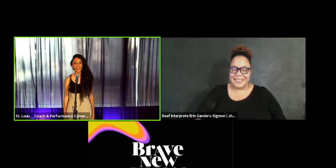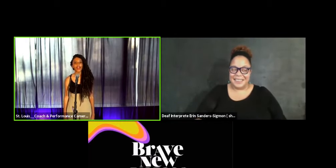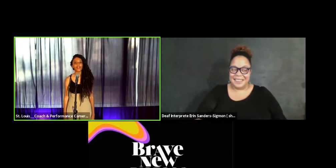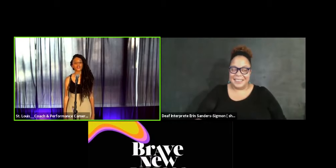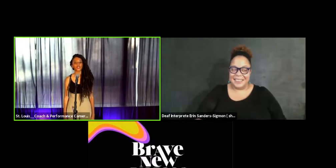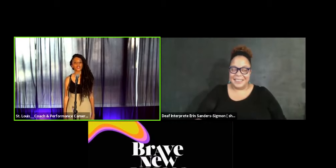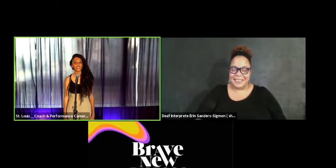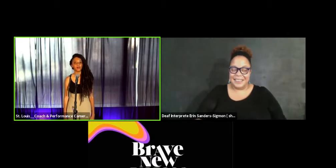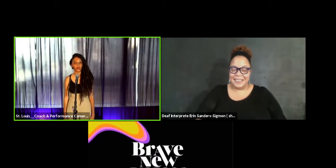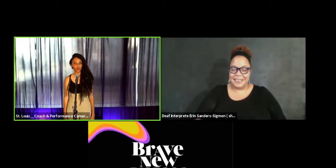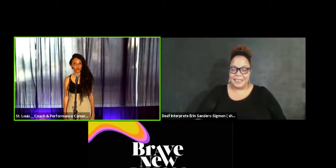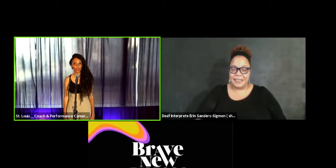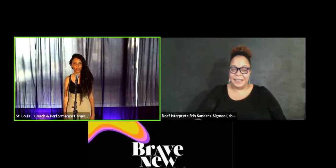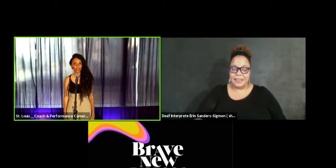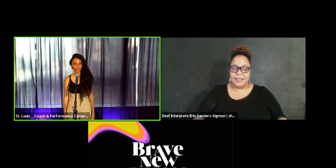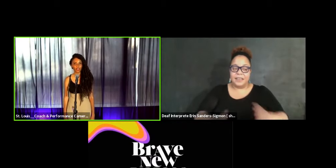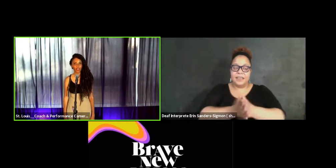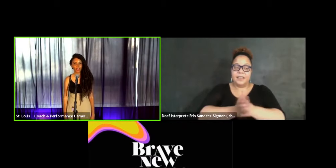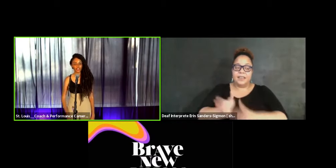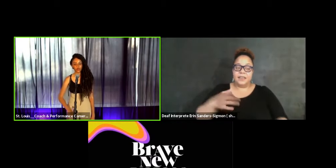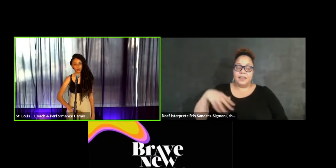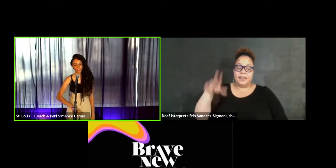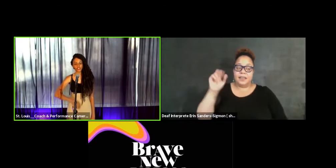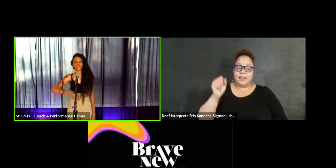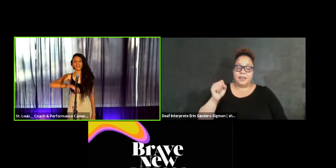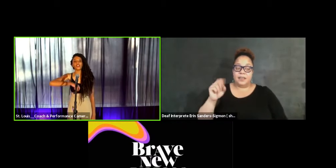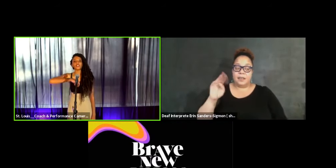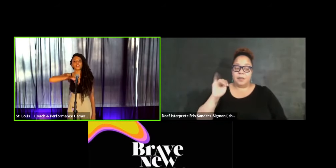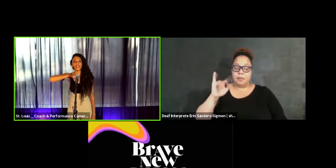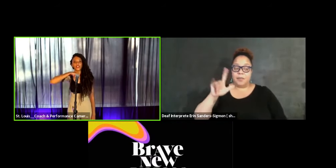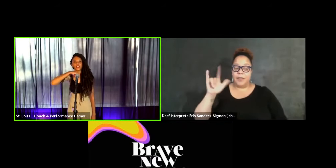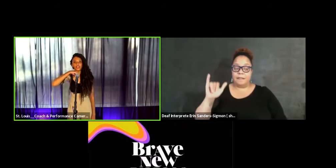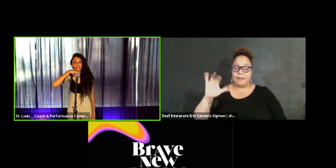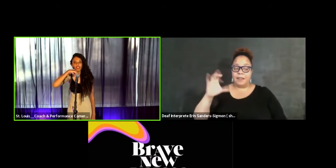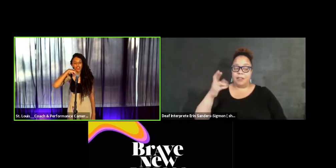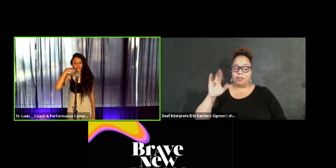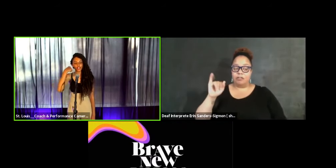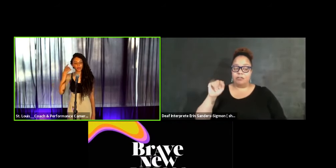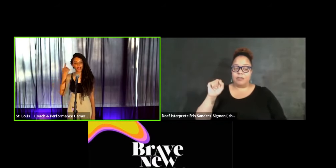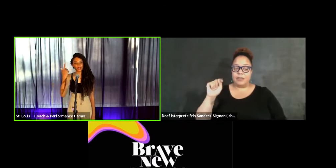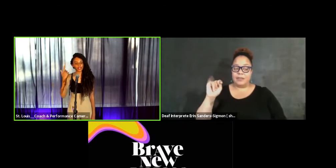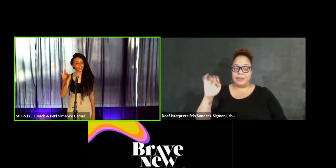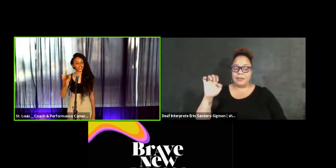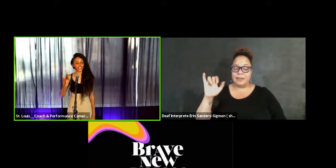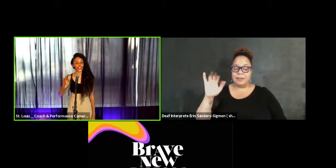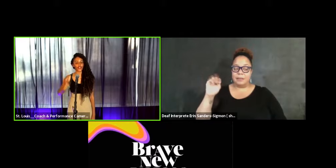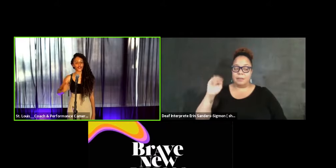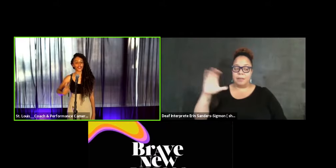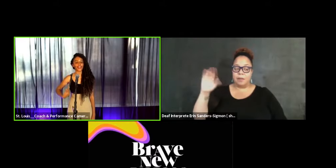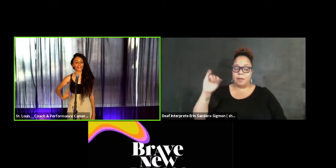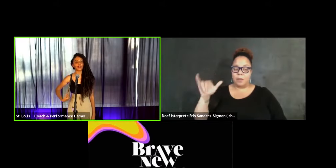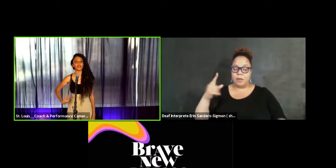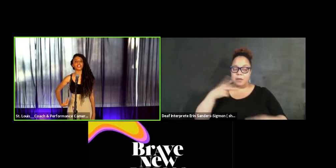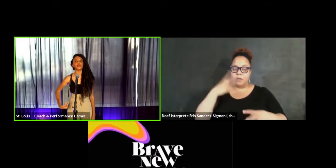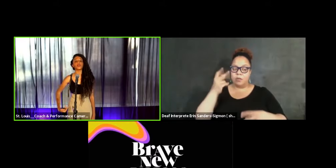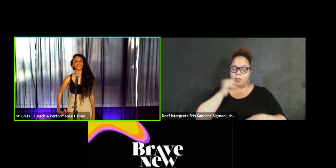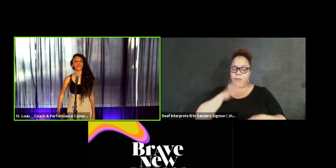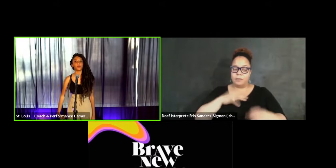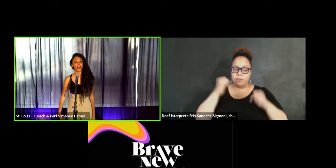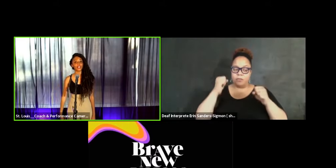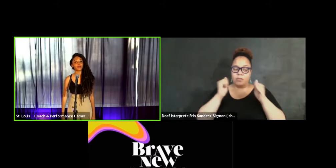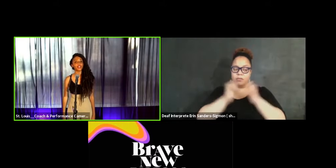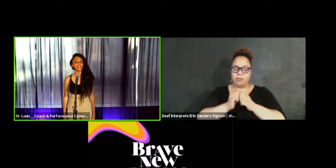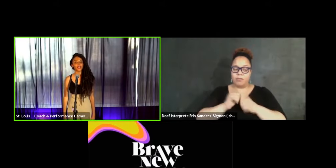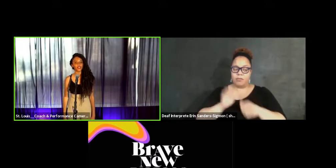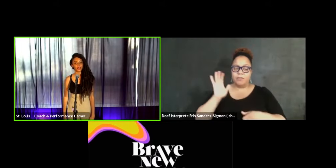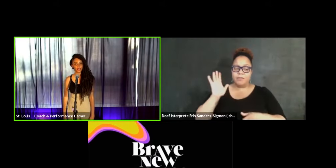Millie and Christine McCoy, two women strung together, their spines stitched together, created a blended quilt of